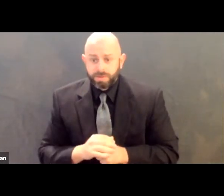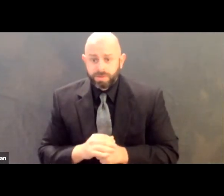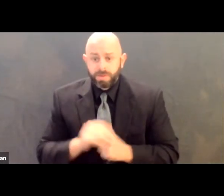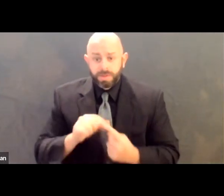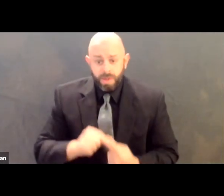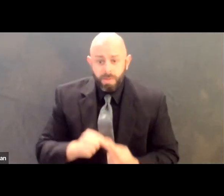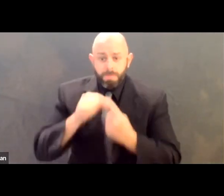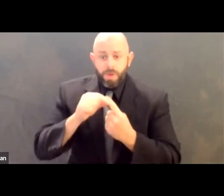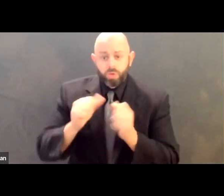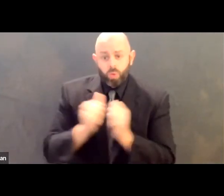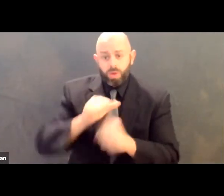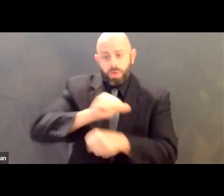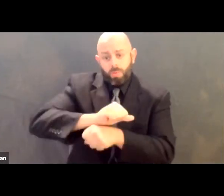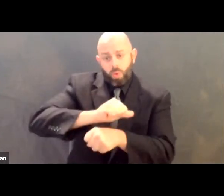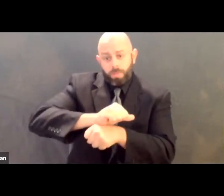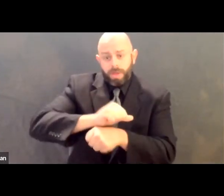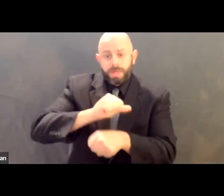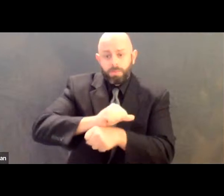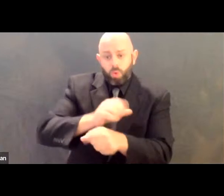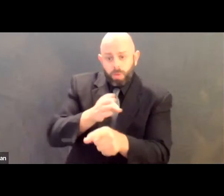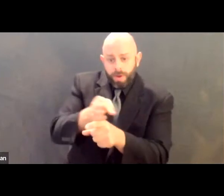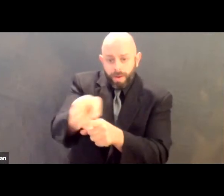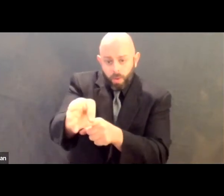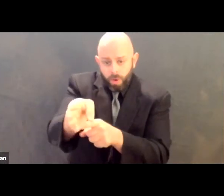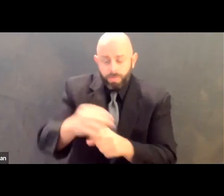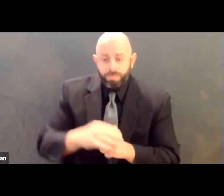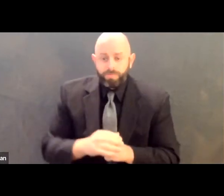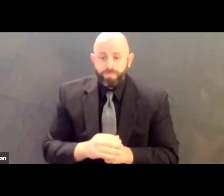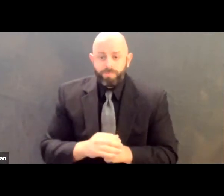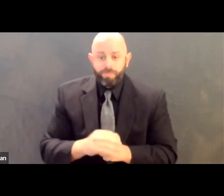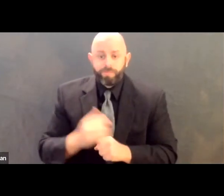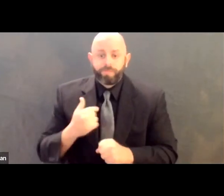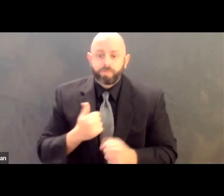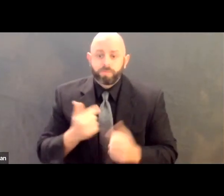especially in employment, in the employment area. So I just want to